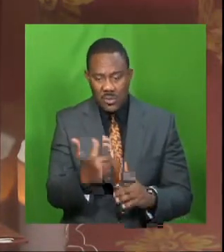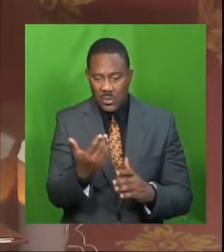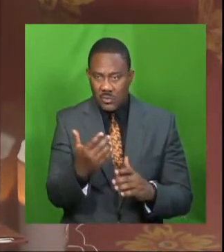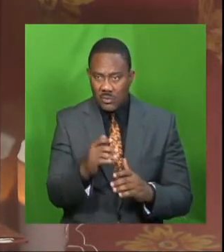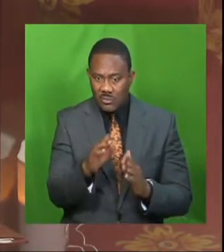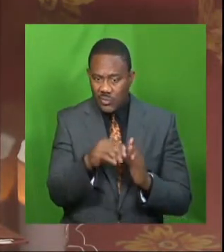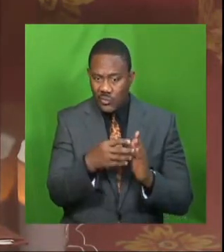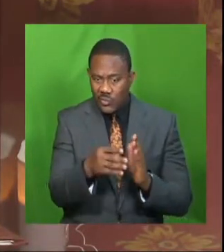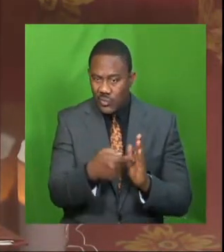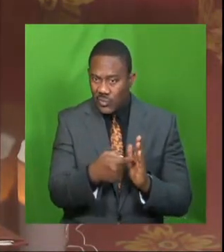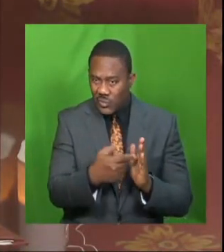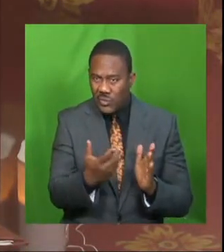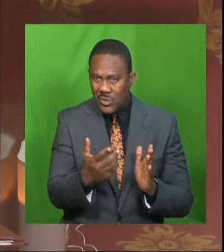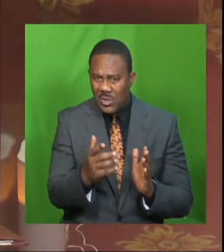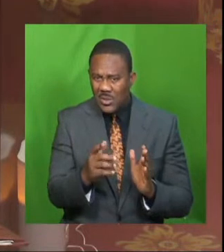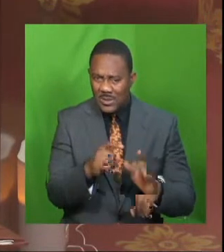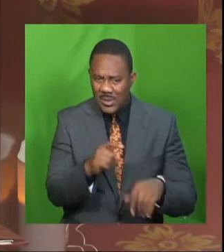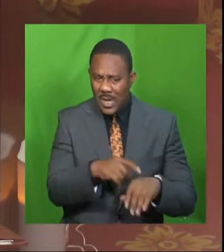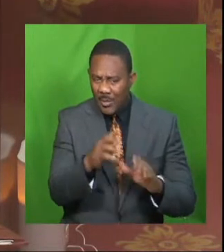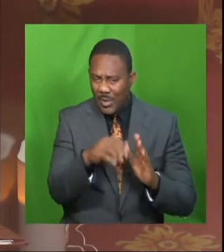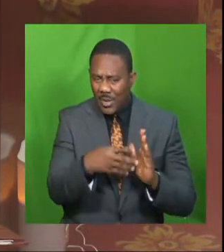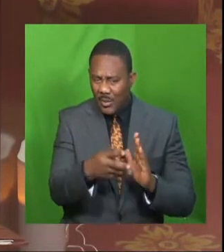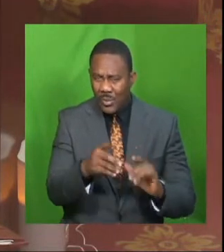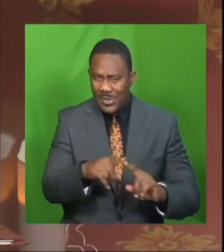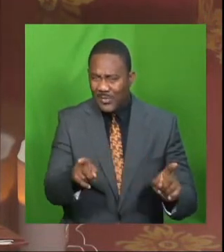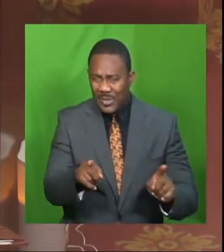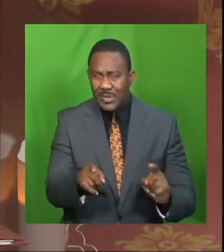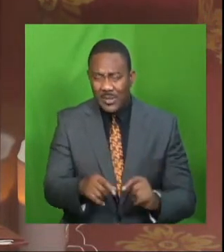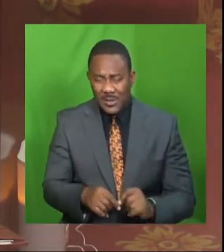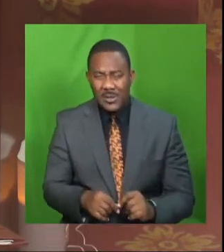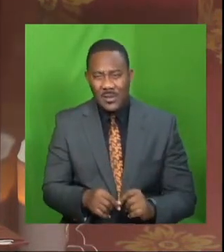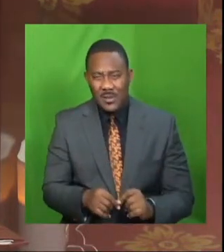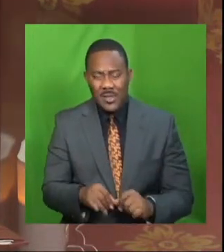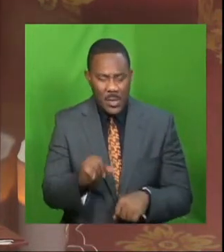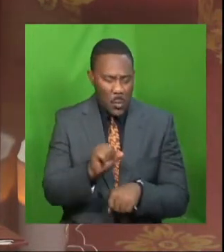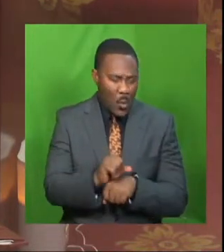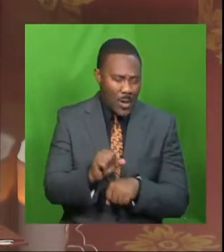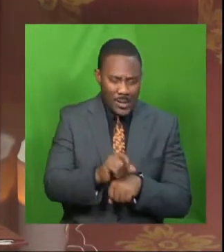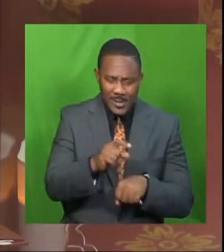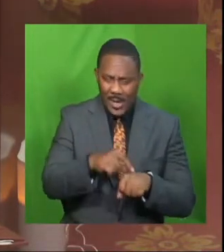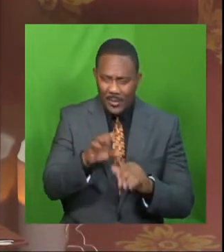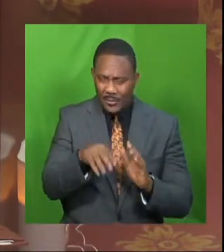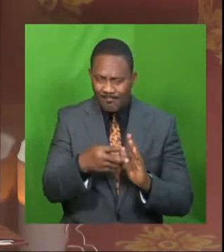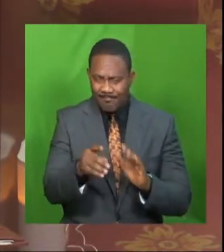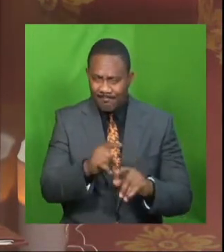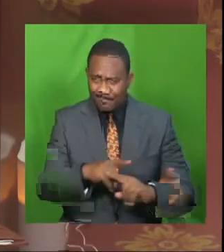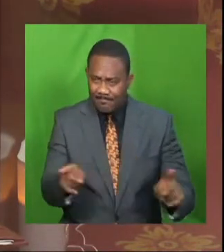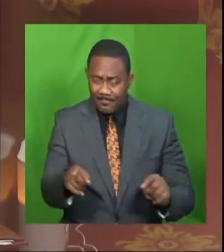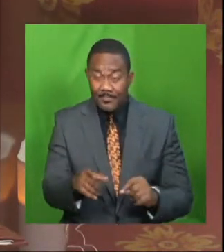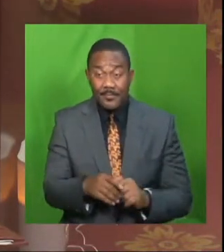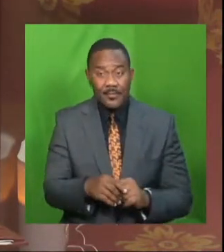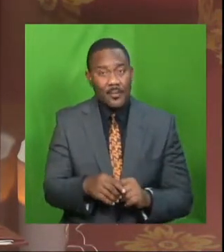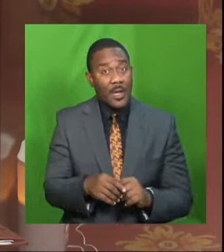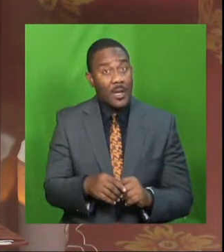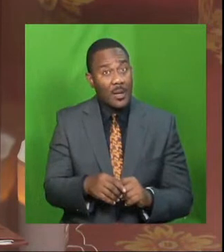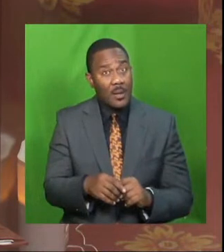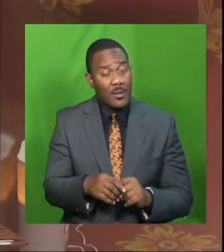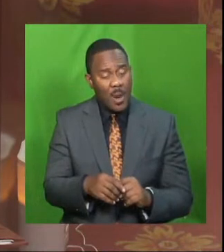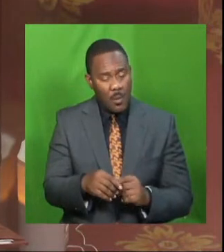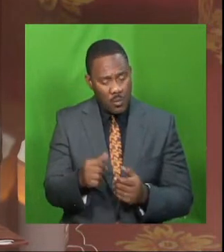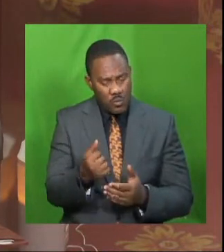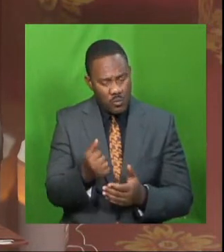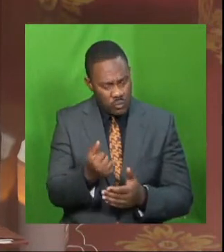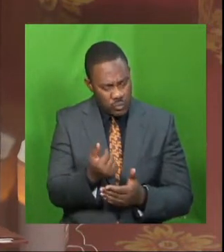the same institution. Mr. Speaker, that's the reason for which we, during my presentation to Parliament a few weeks